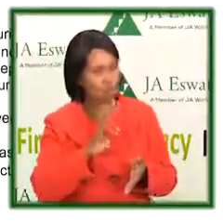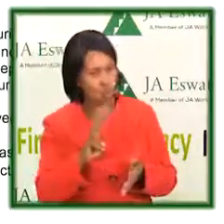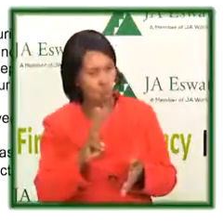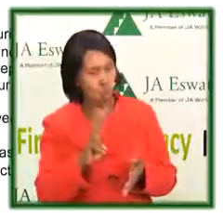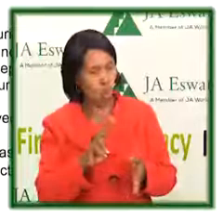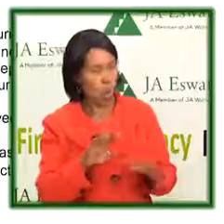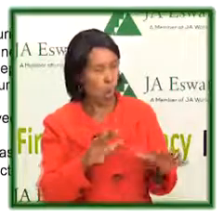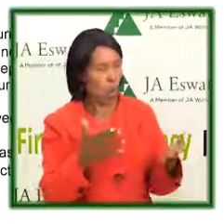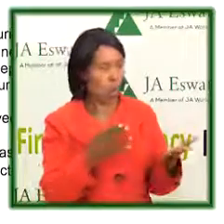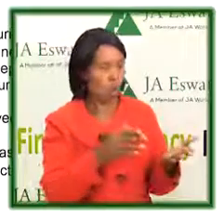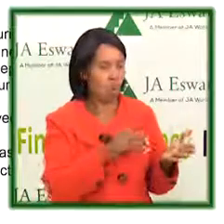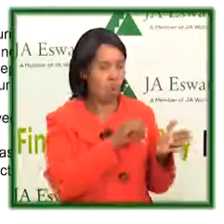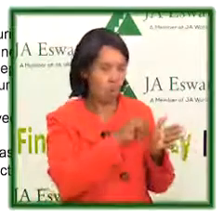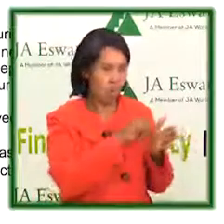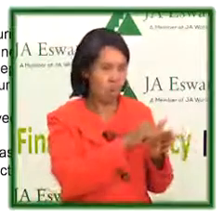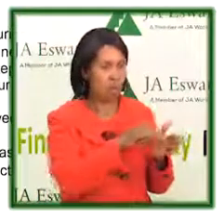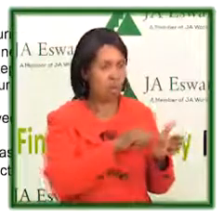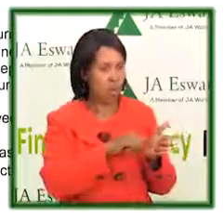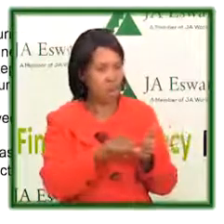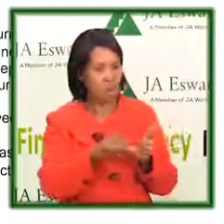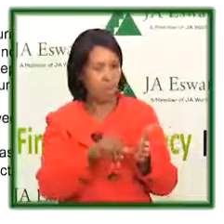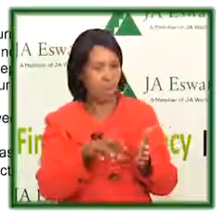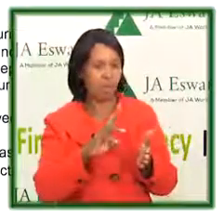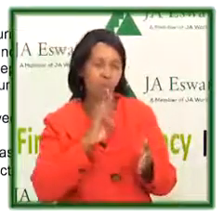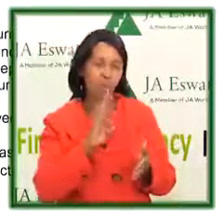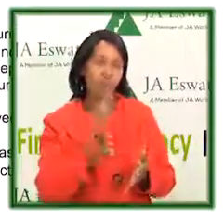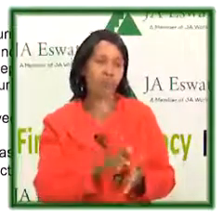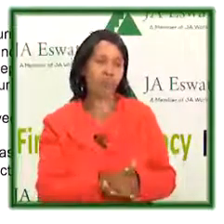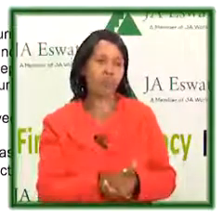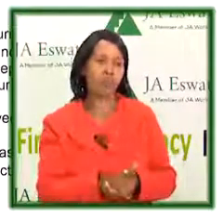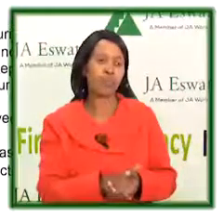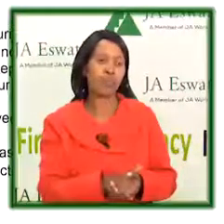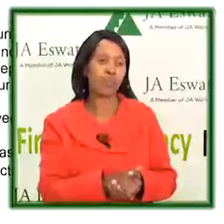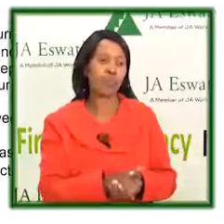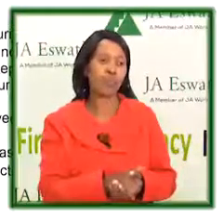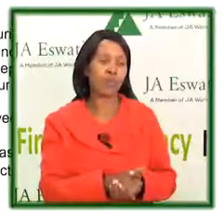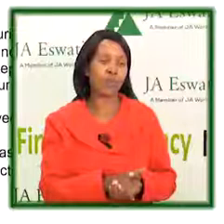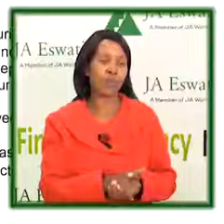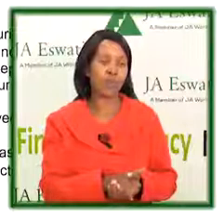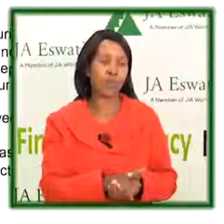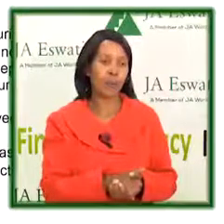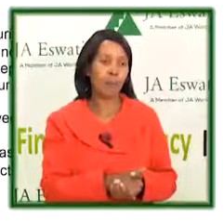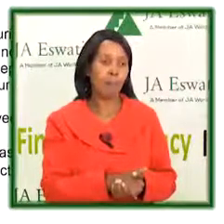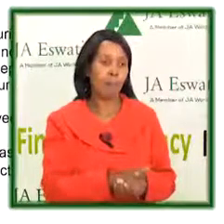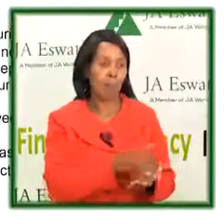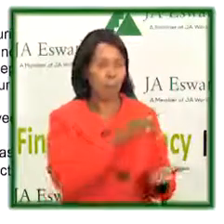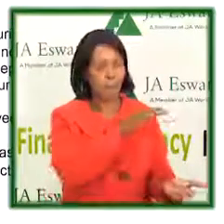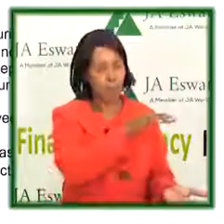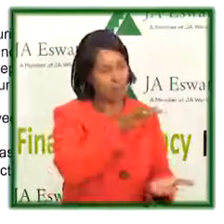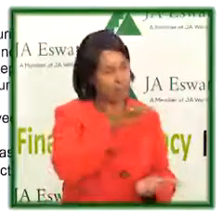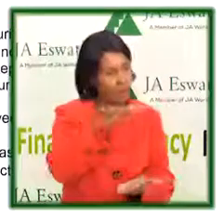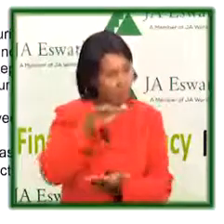How your product looks like. Packaging should enhance a product's